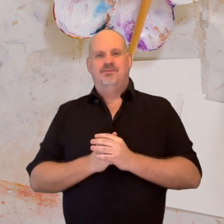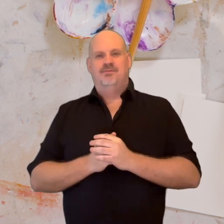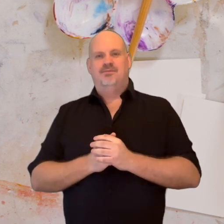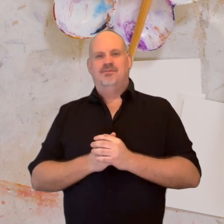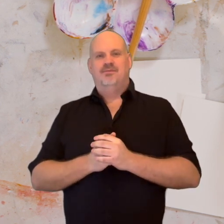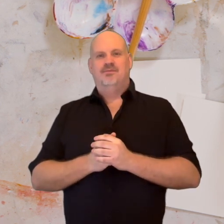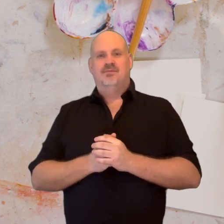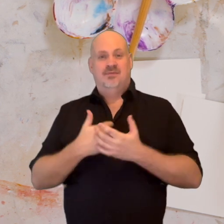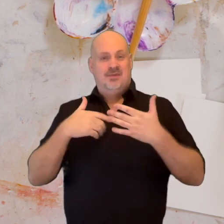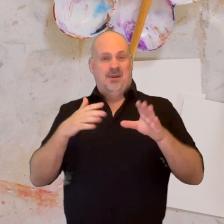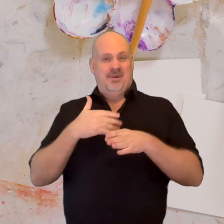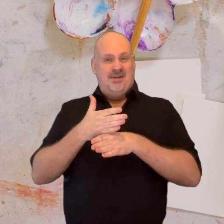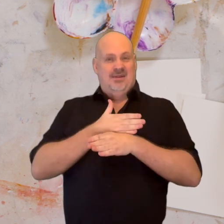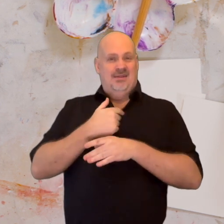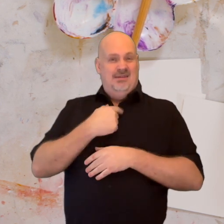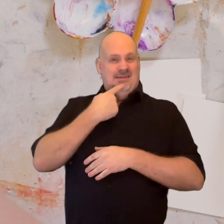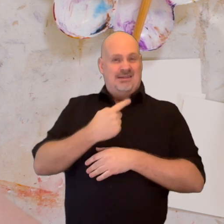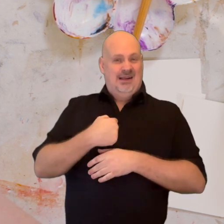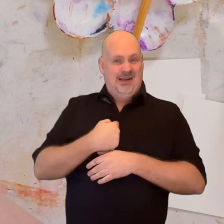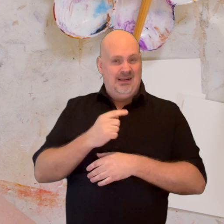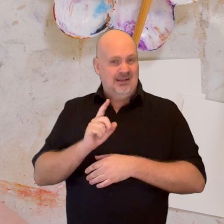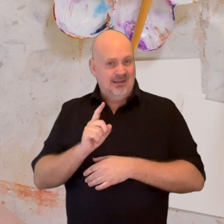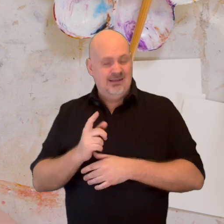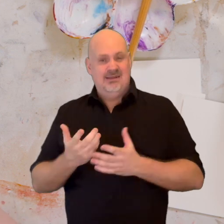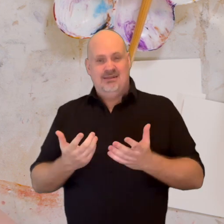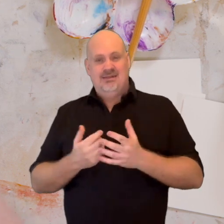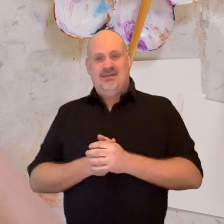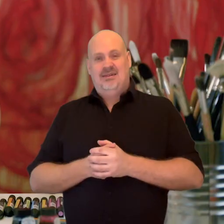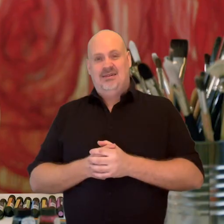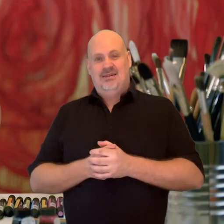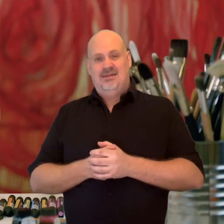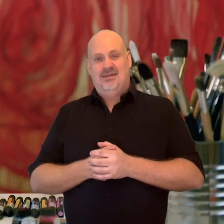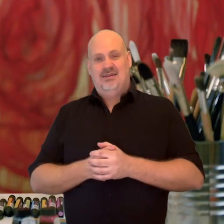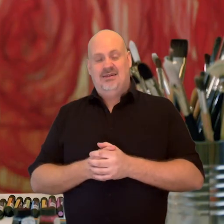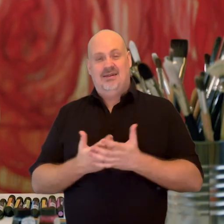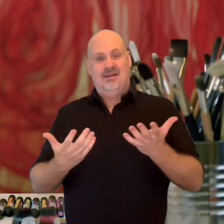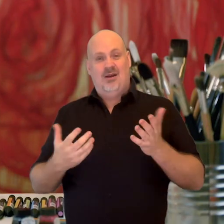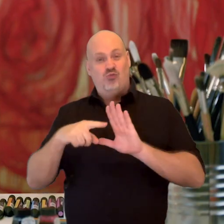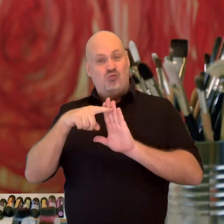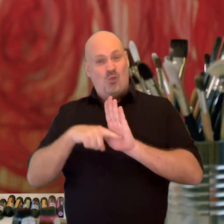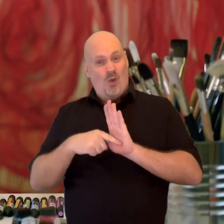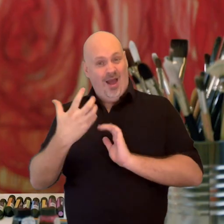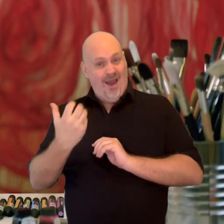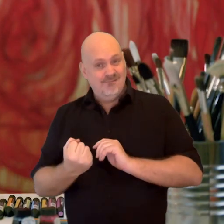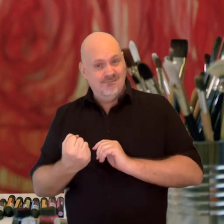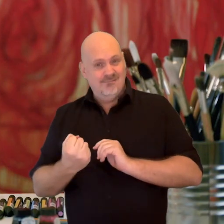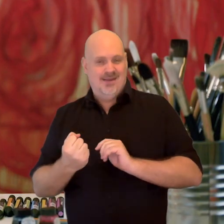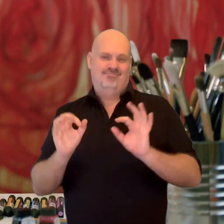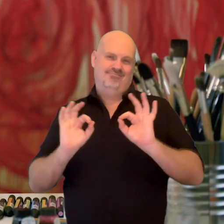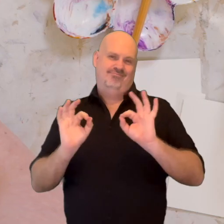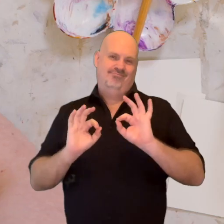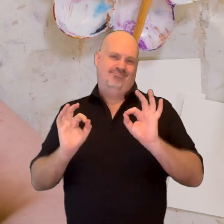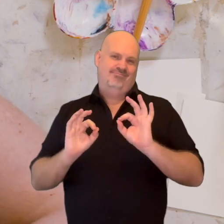and as I was saying earlier, there's no rules about how you do